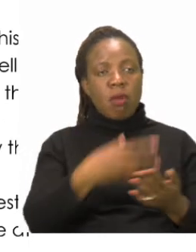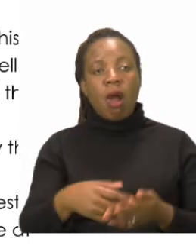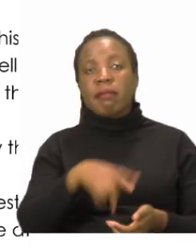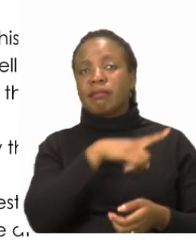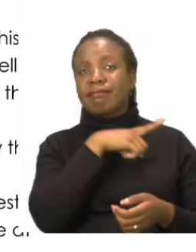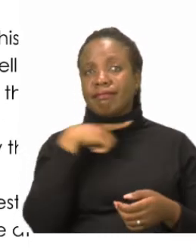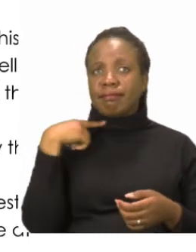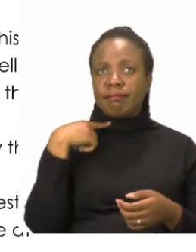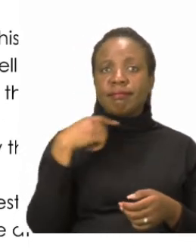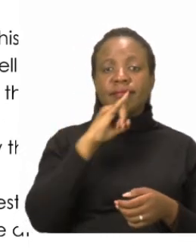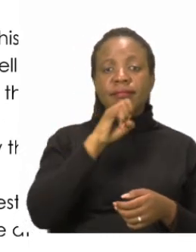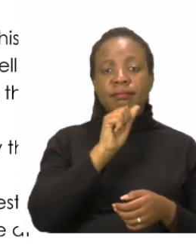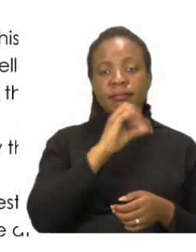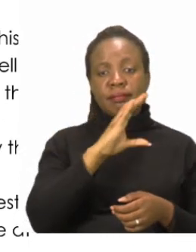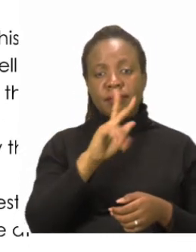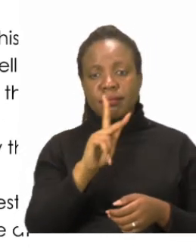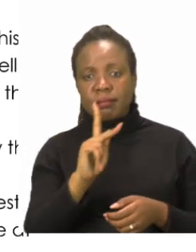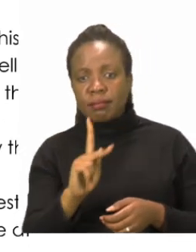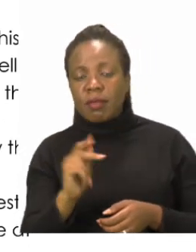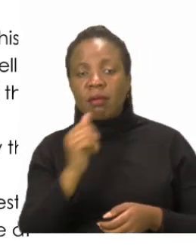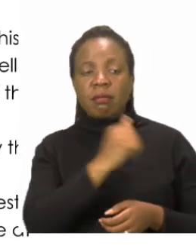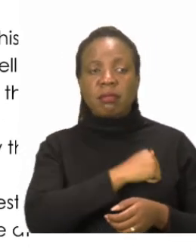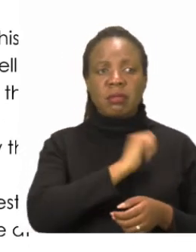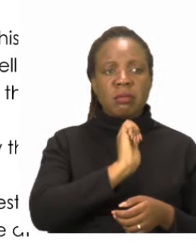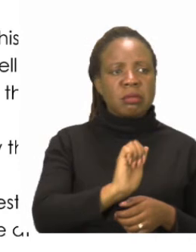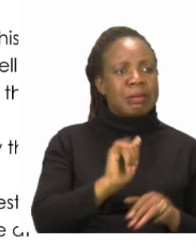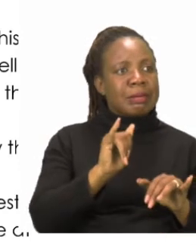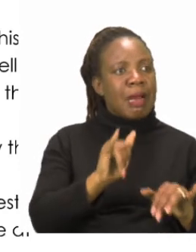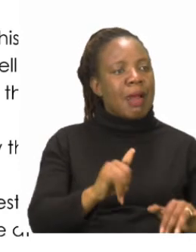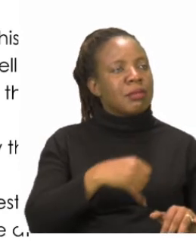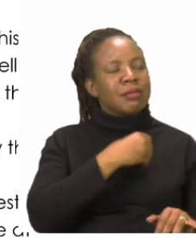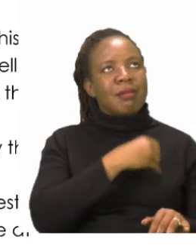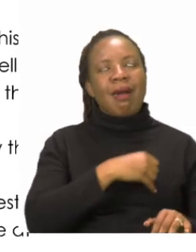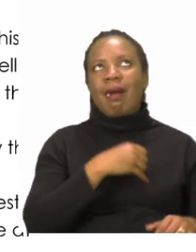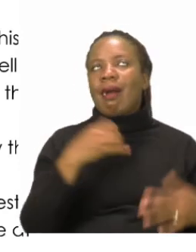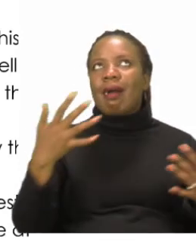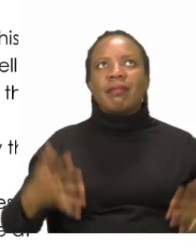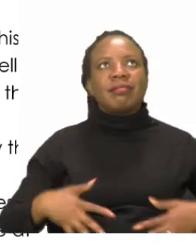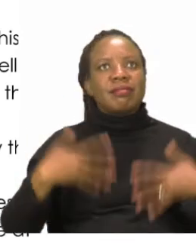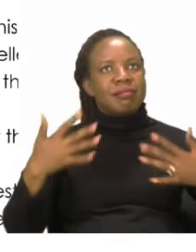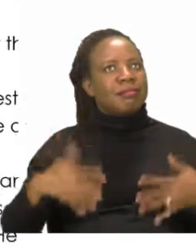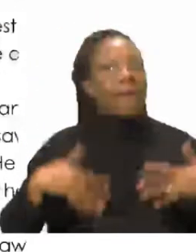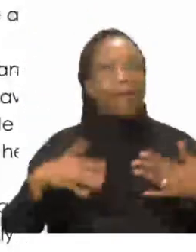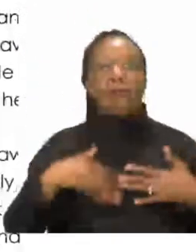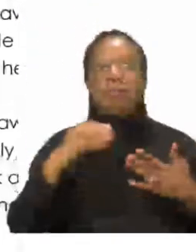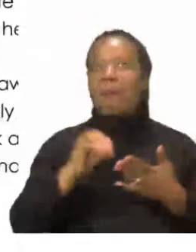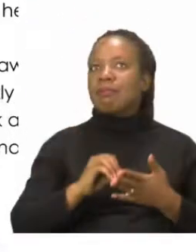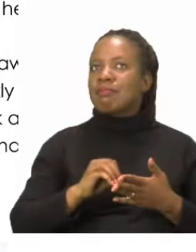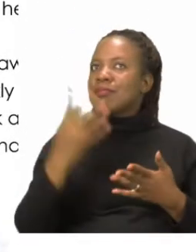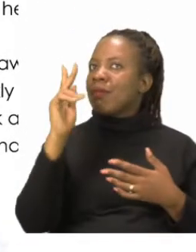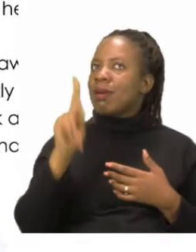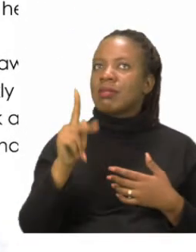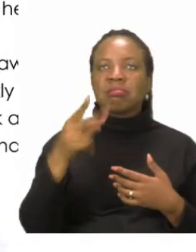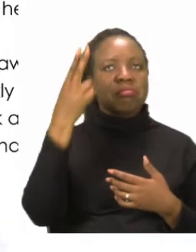and his mother lived happily, and they were never poor again. Okay, now